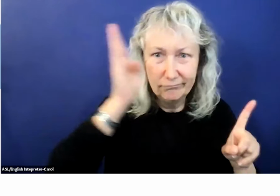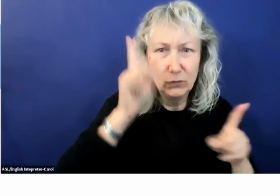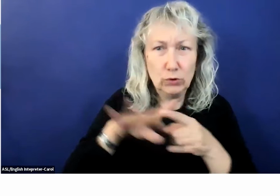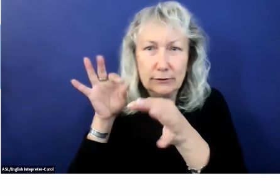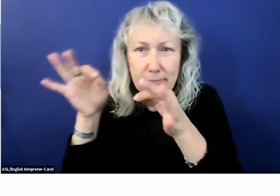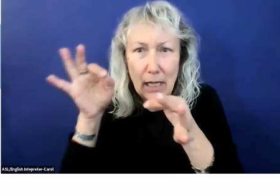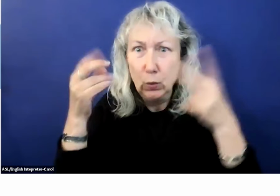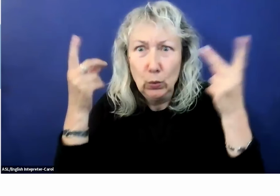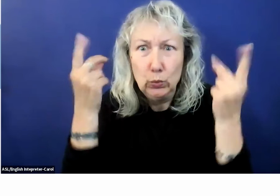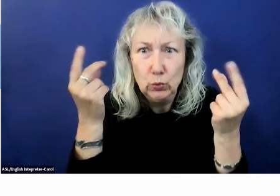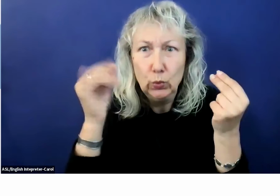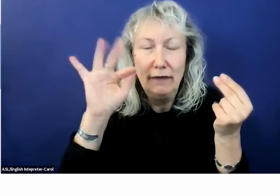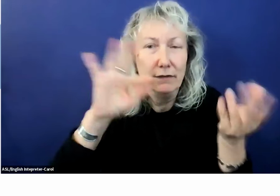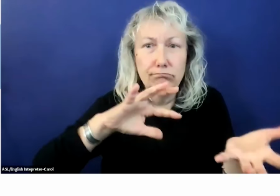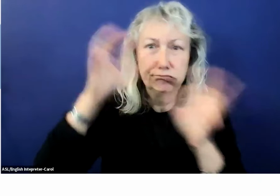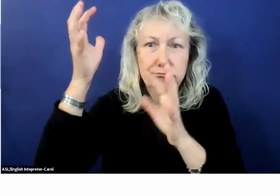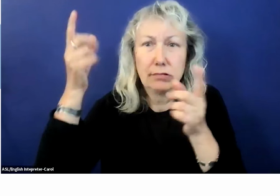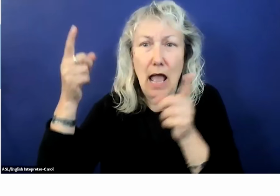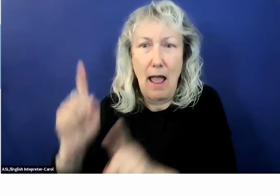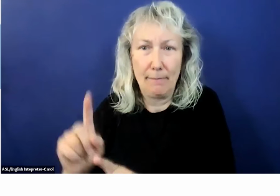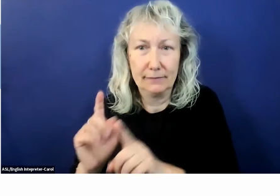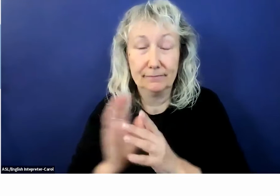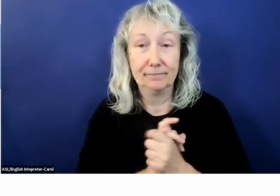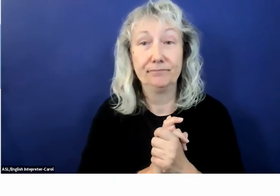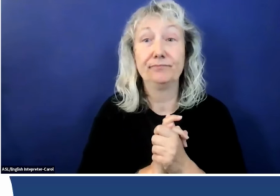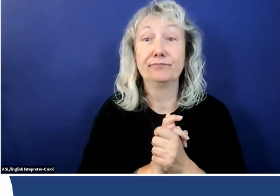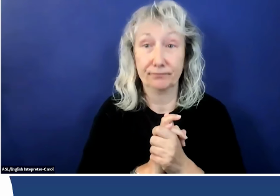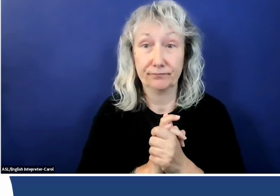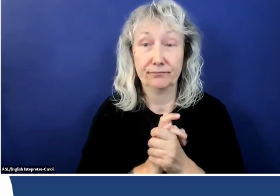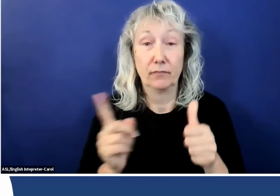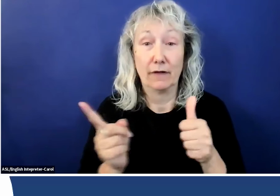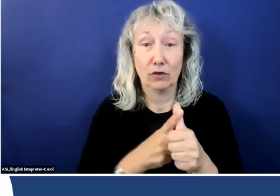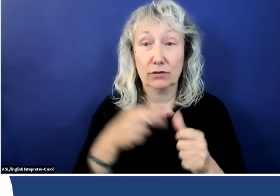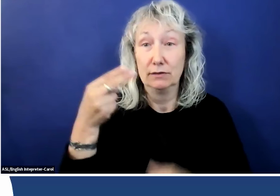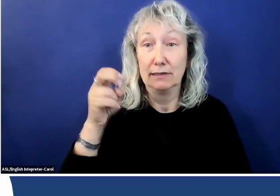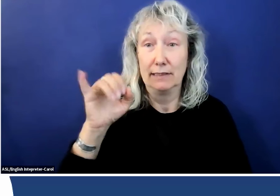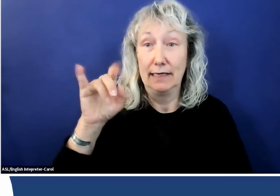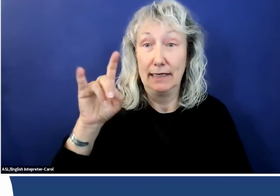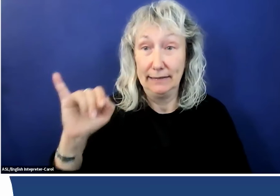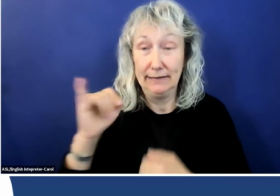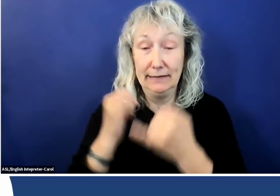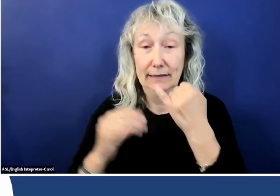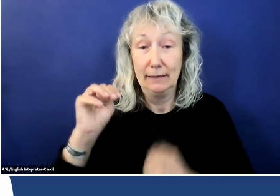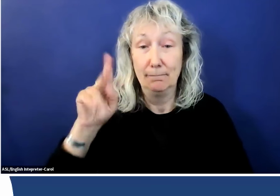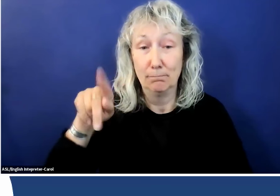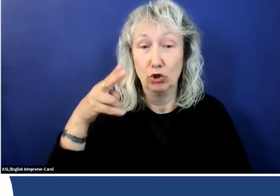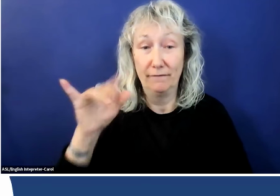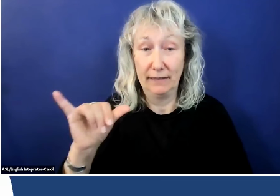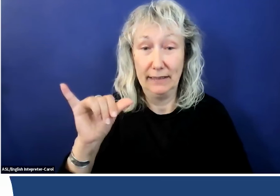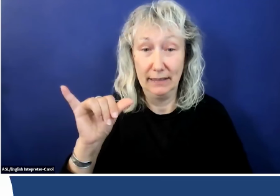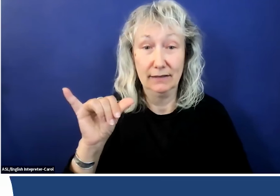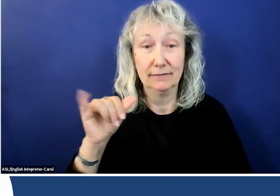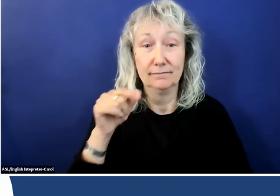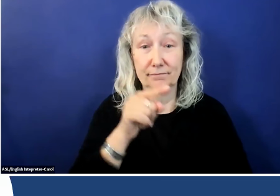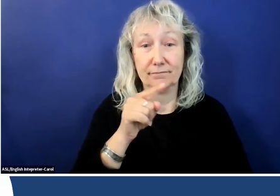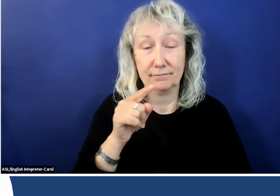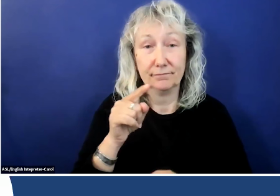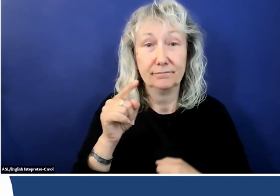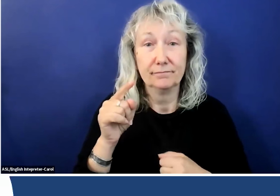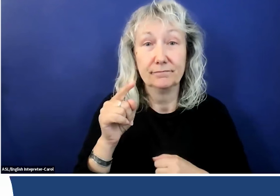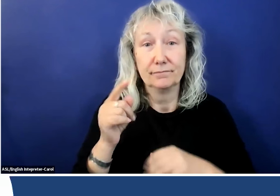guidance during disasters. First, we have Heidi Murphy, Operations and Policy Analyst